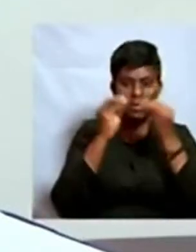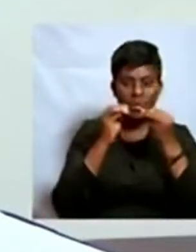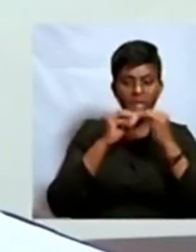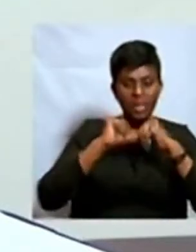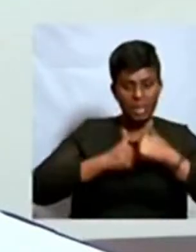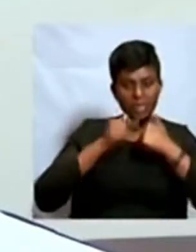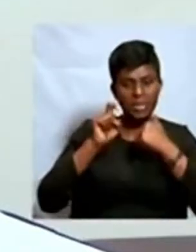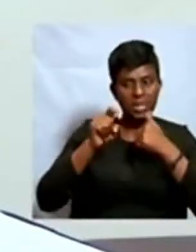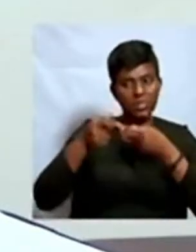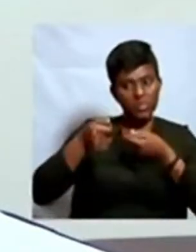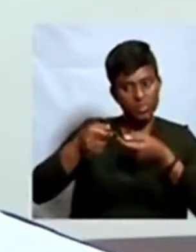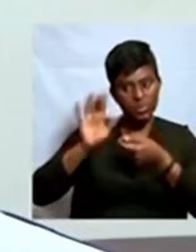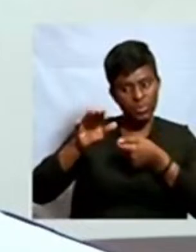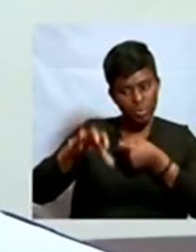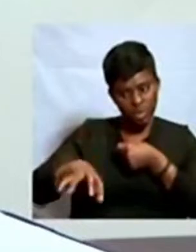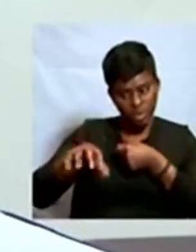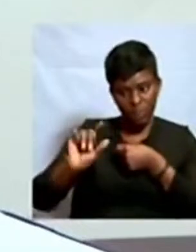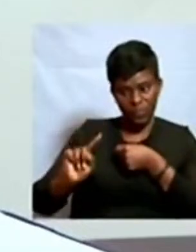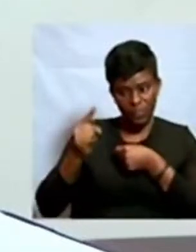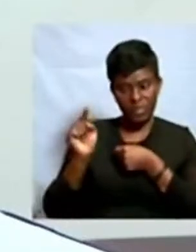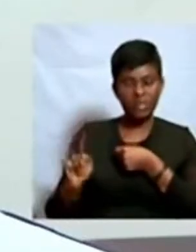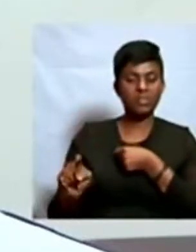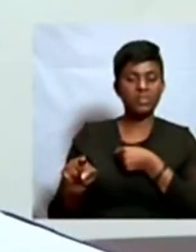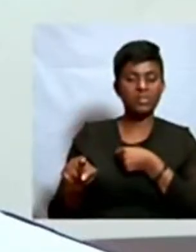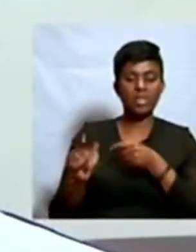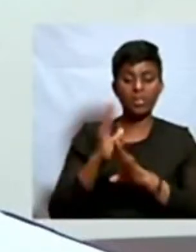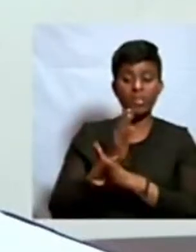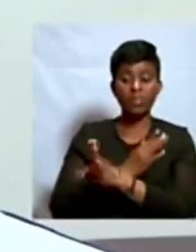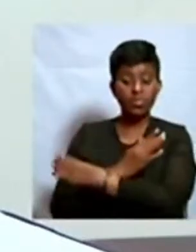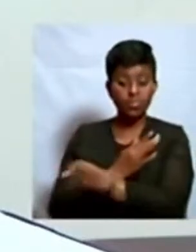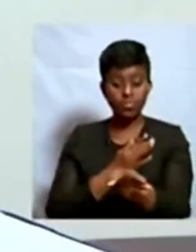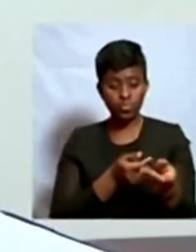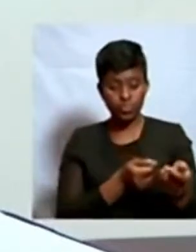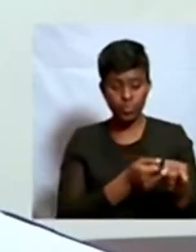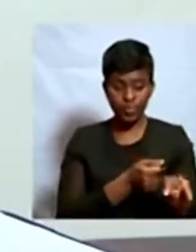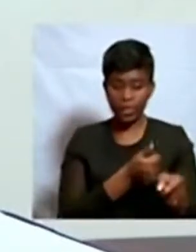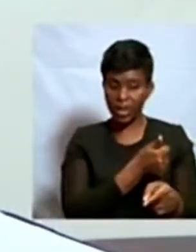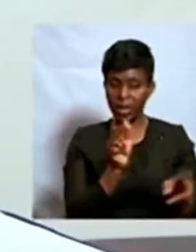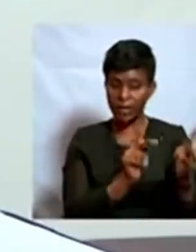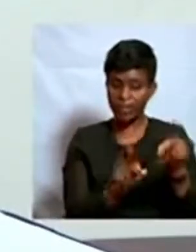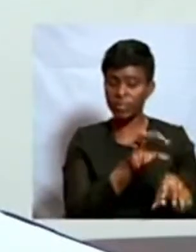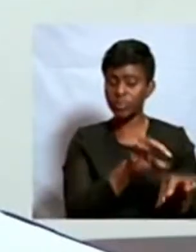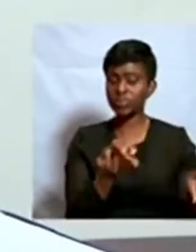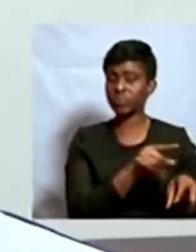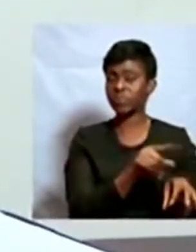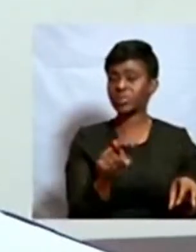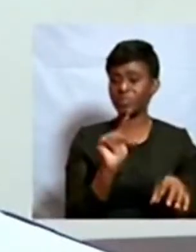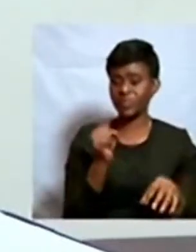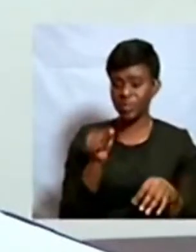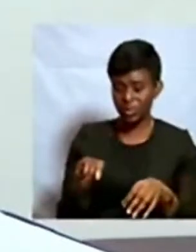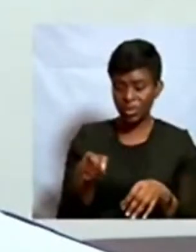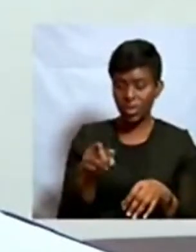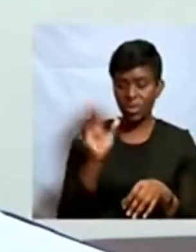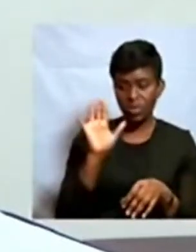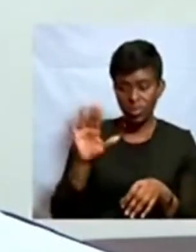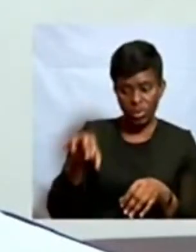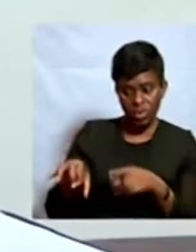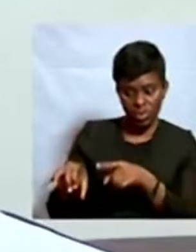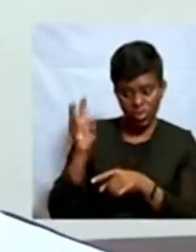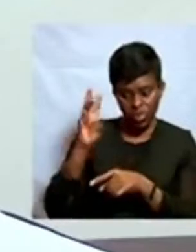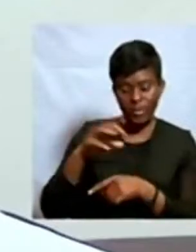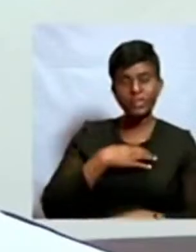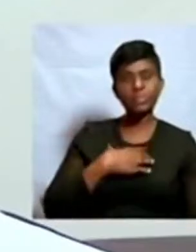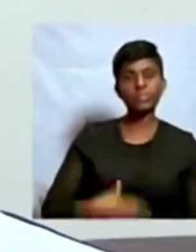need to feed your own child first before you feed other people's children. Otherwise your child will